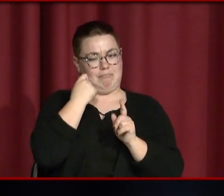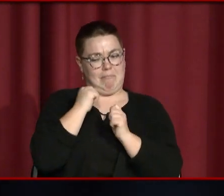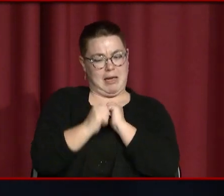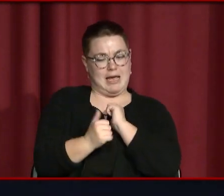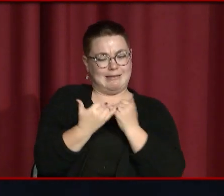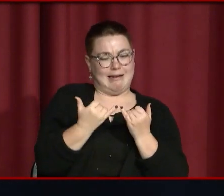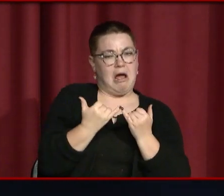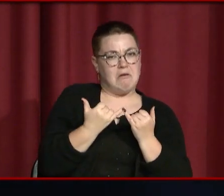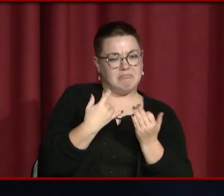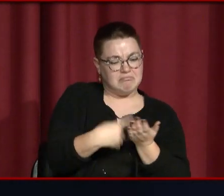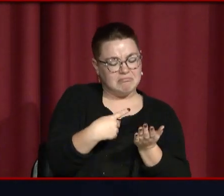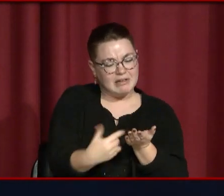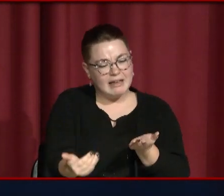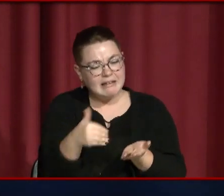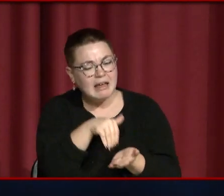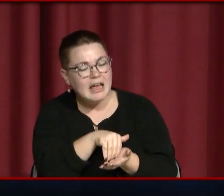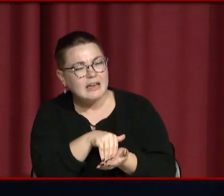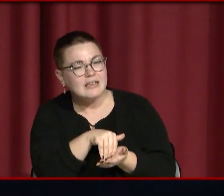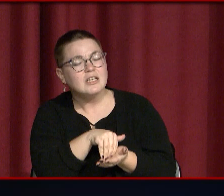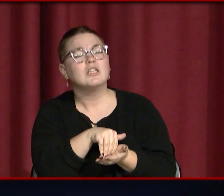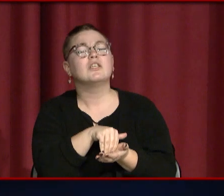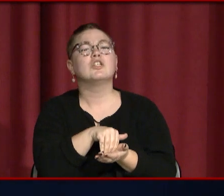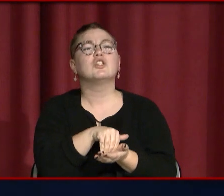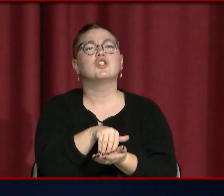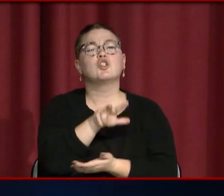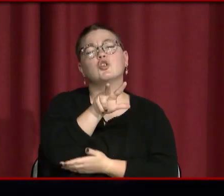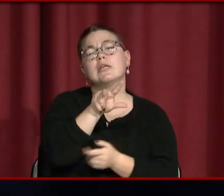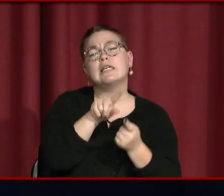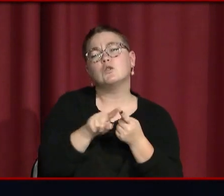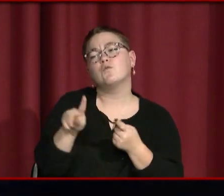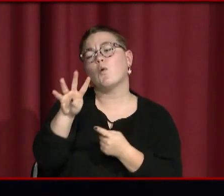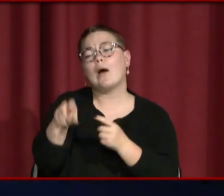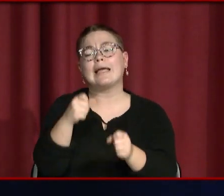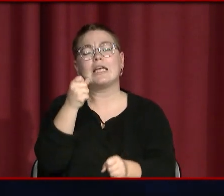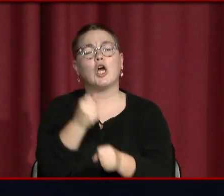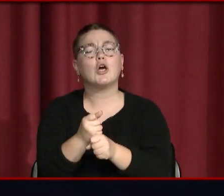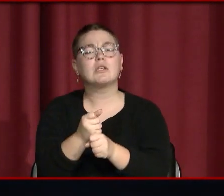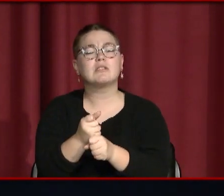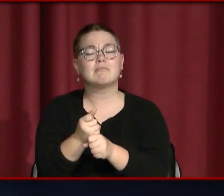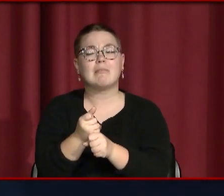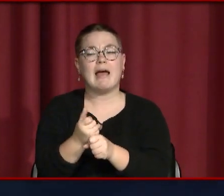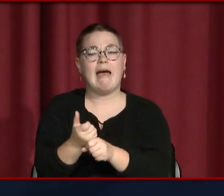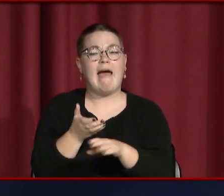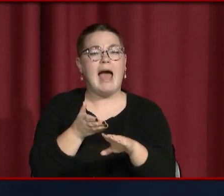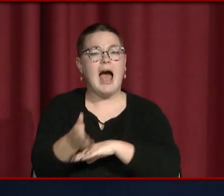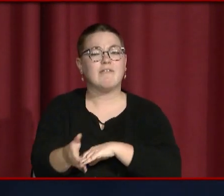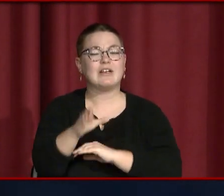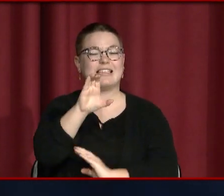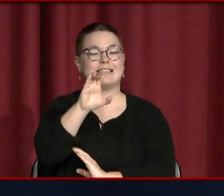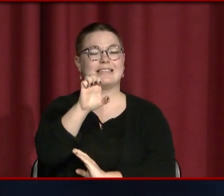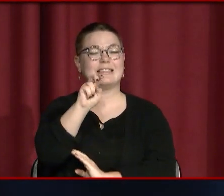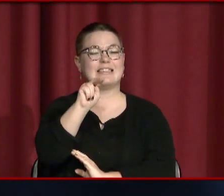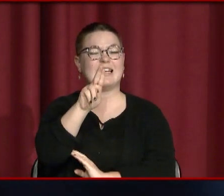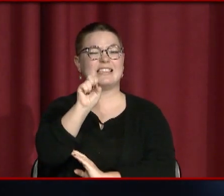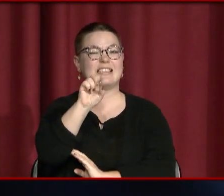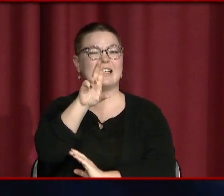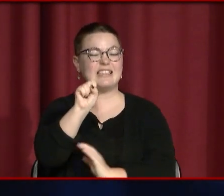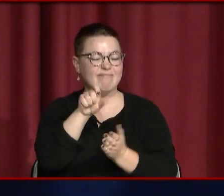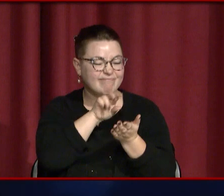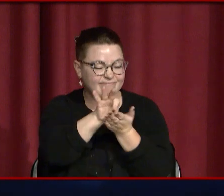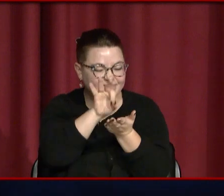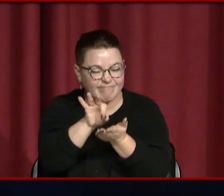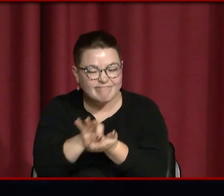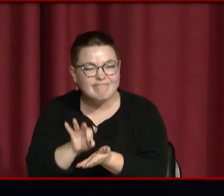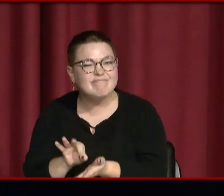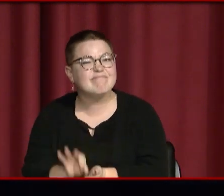It's almost 4 years after the census in 2020. So help me understand what's